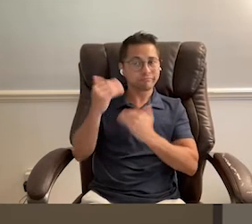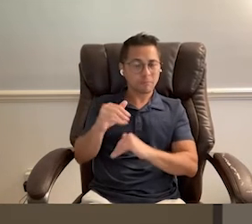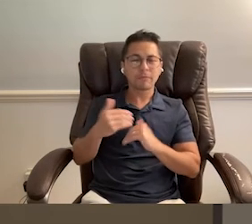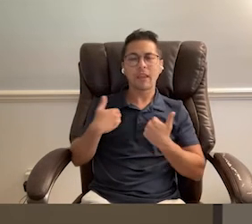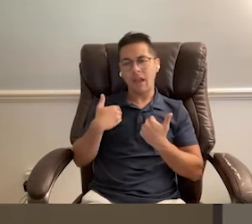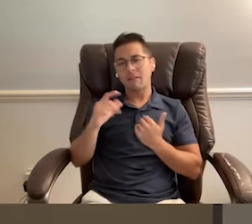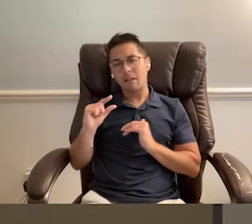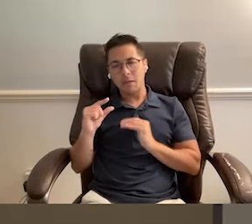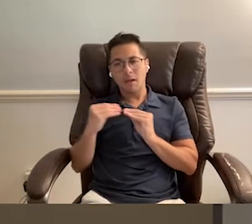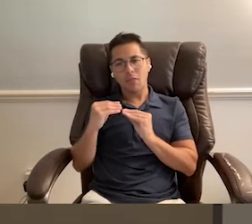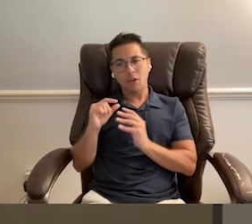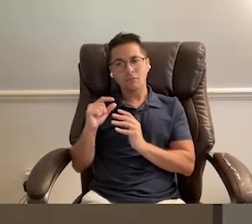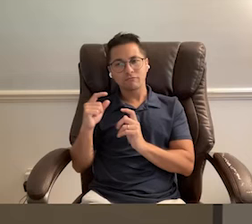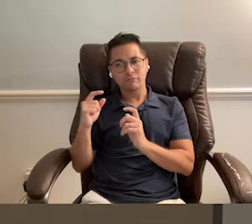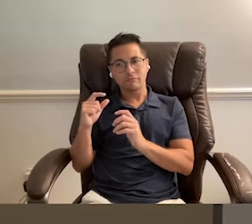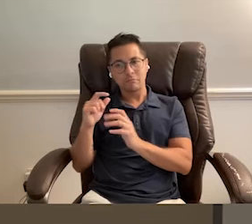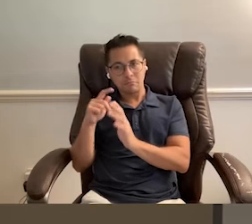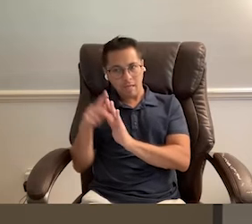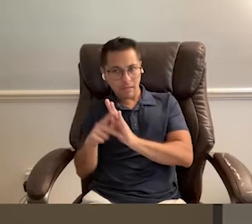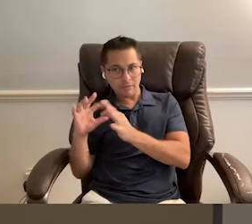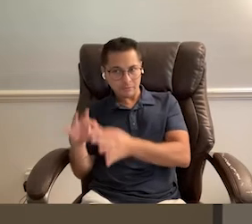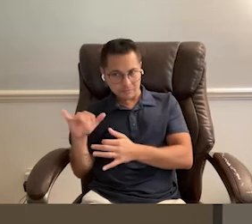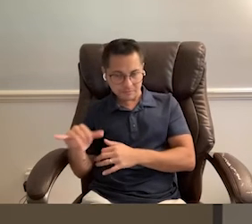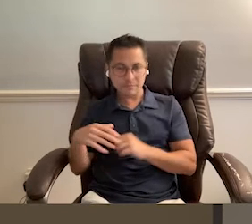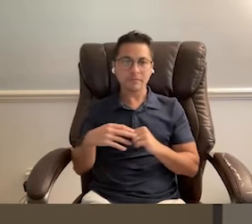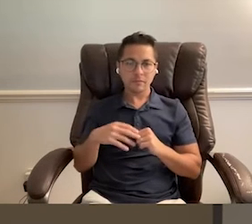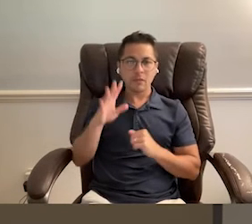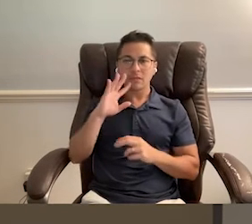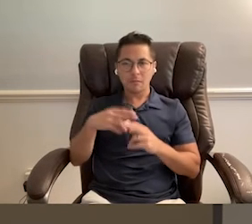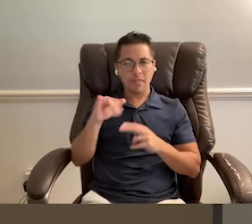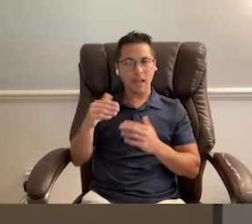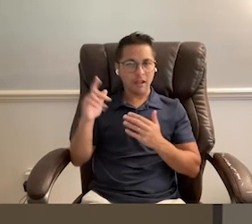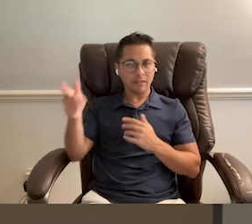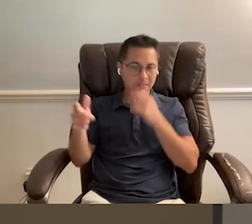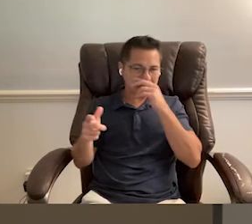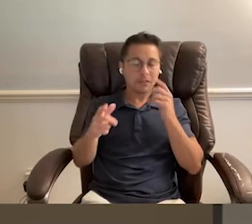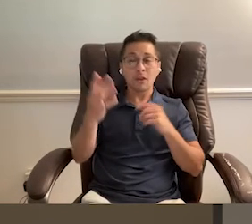and we'll talk more about it next time because I want to leave plenty of time for questions.